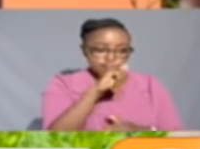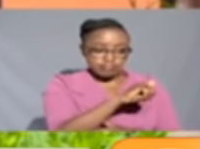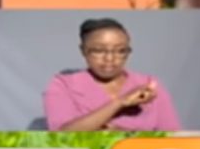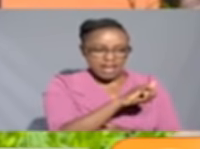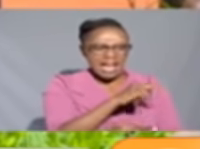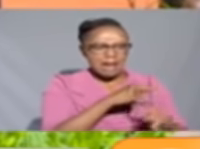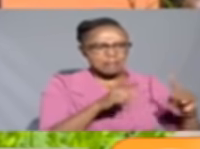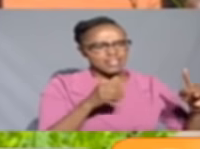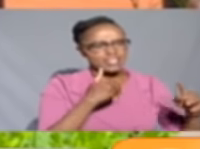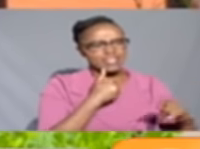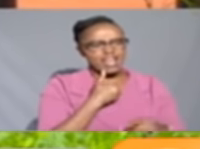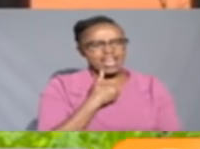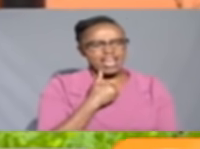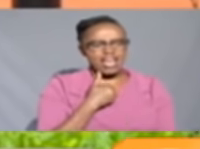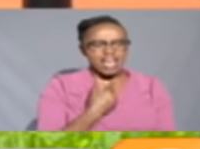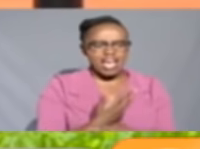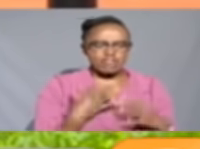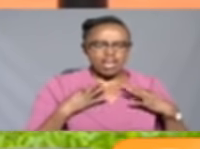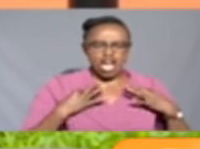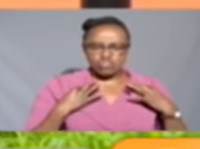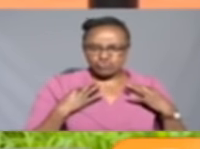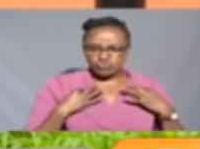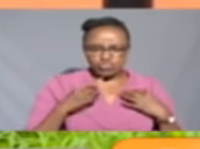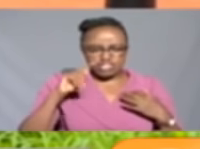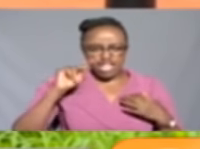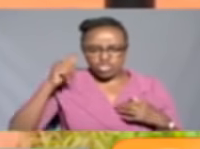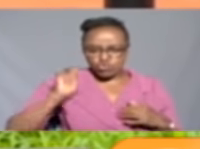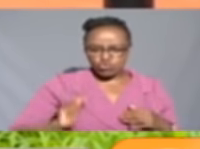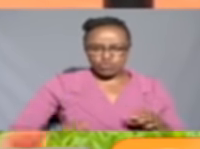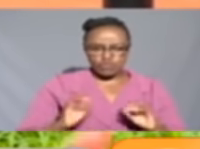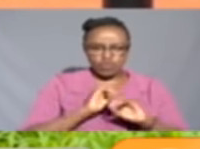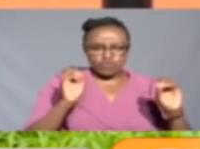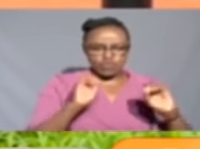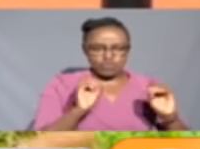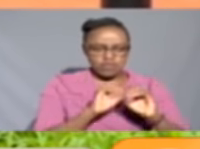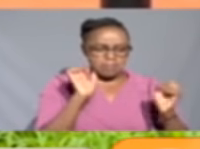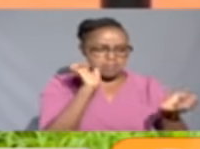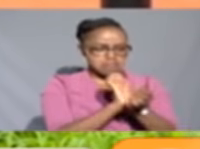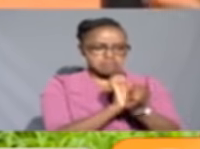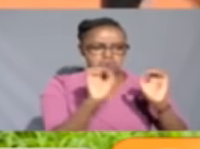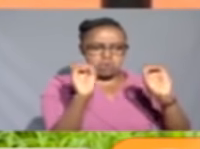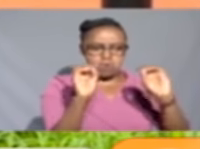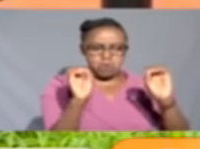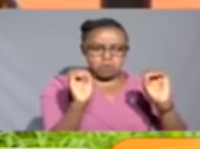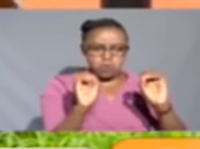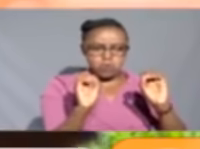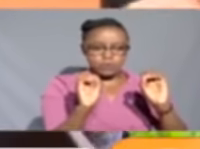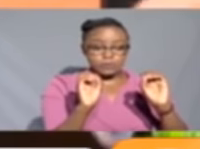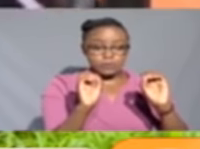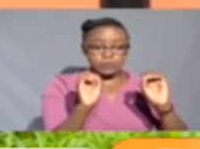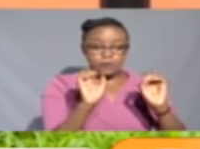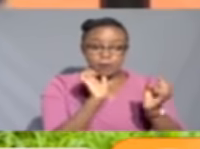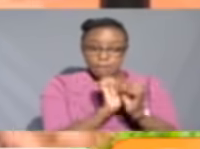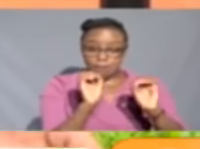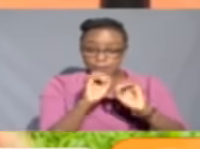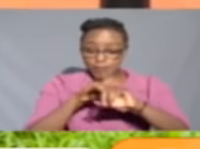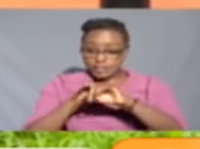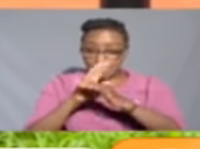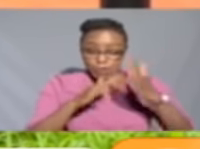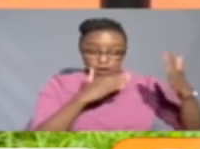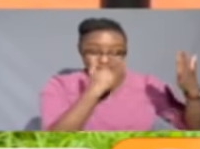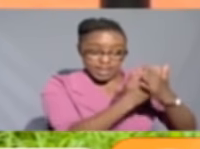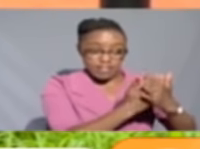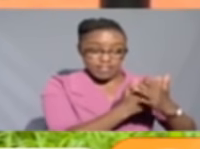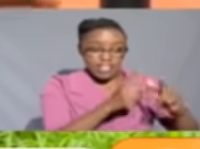of course, plainclothes people sitting there. I was not handcuffed or anything. No. You're like any other passenger. Yeah, so when we arrive,